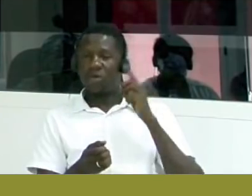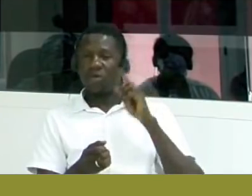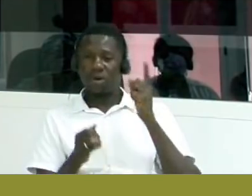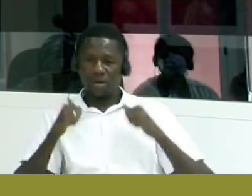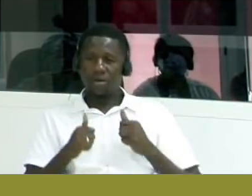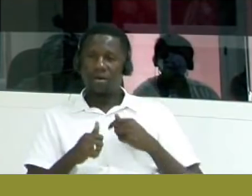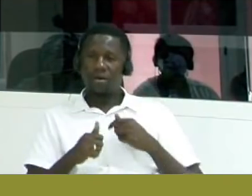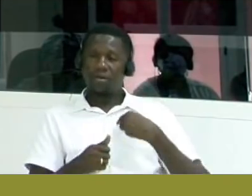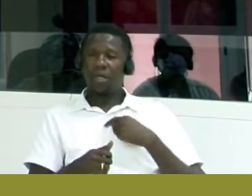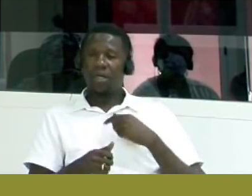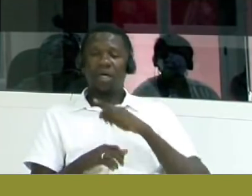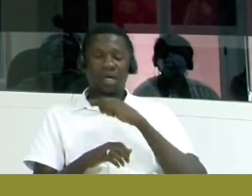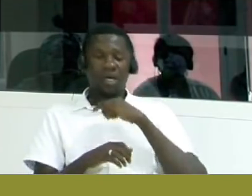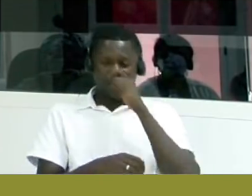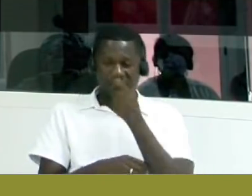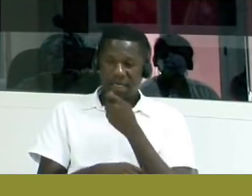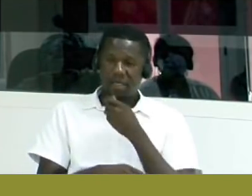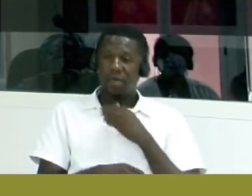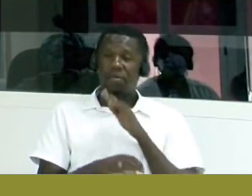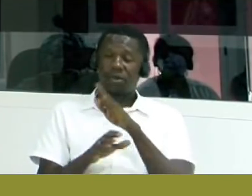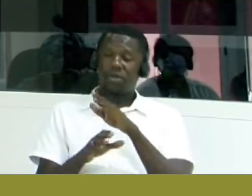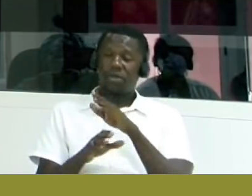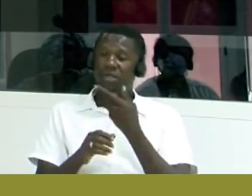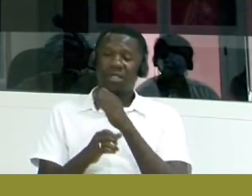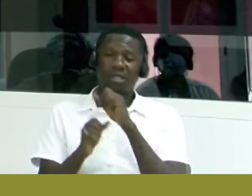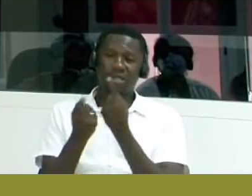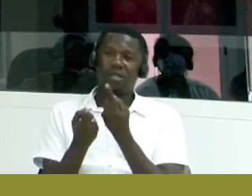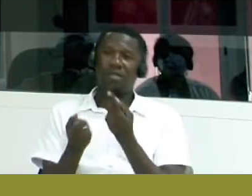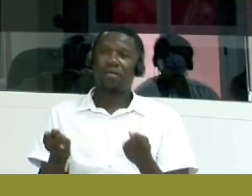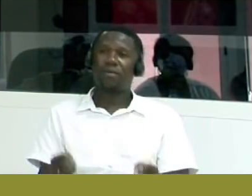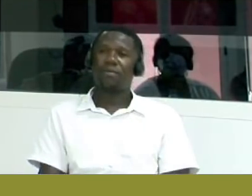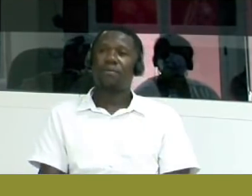die than be subjected to certain things.